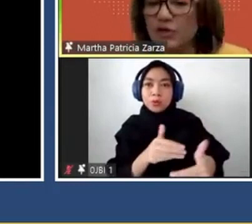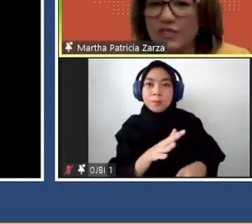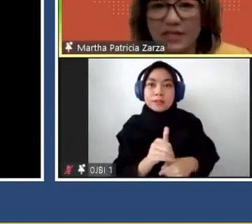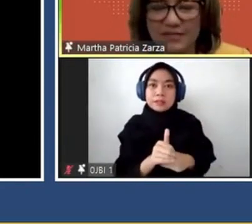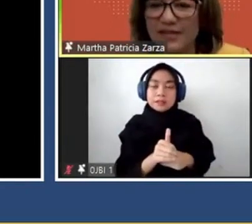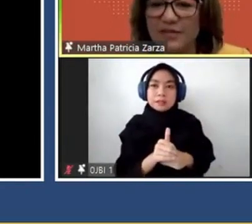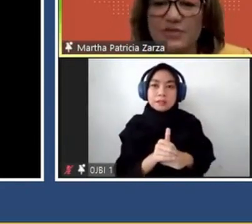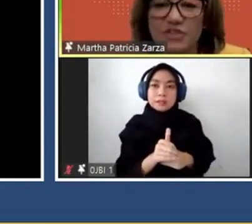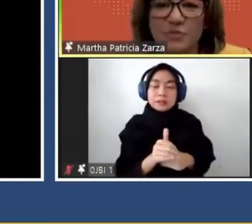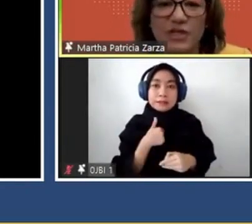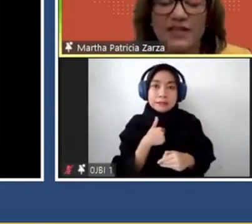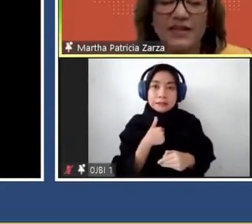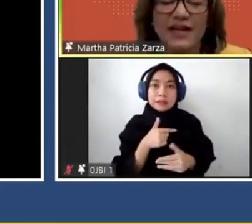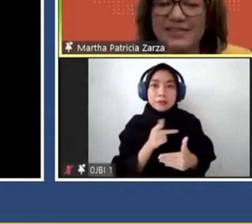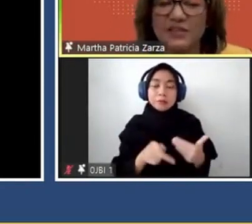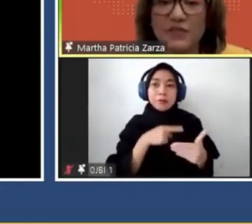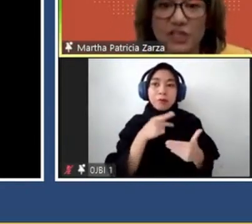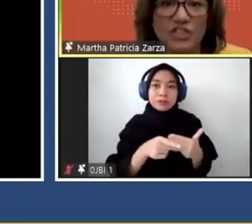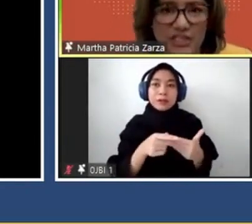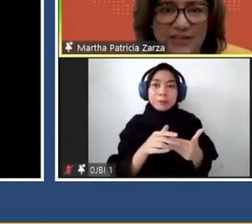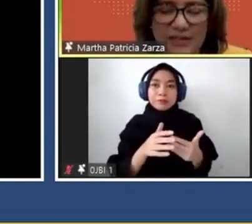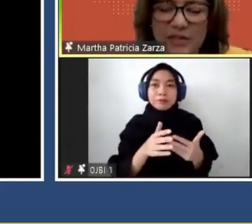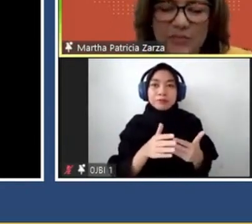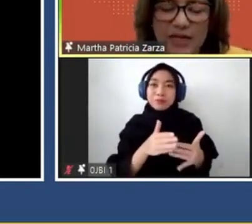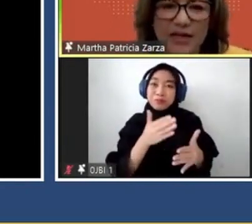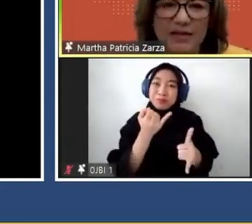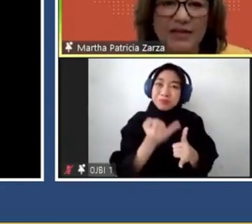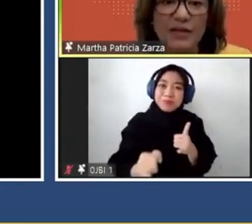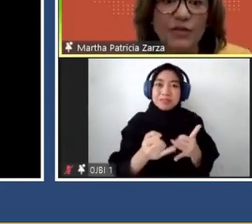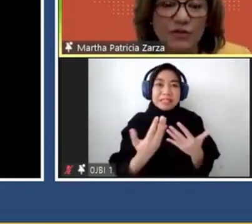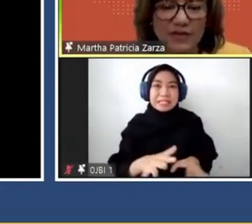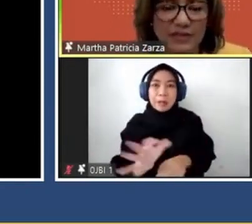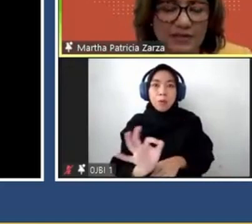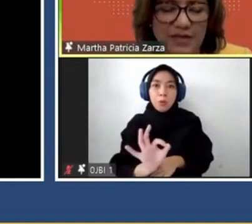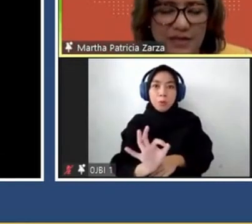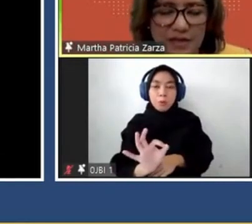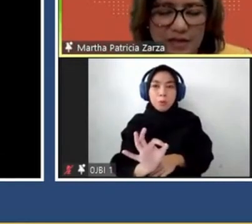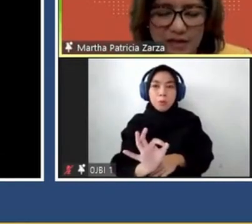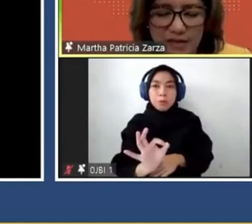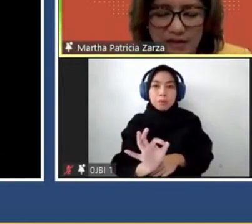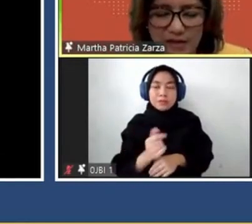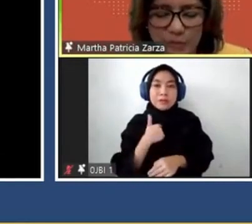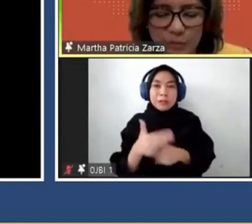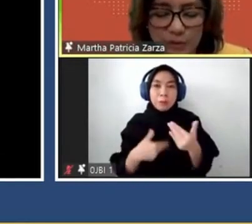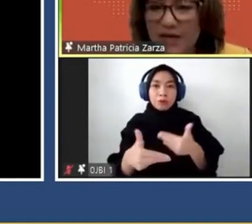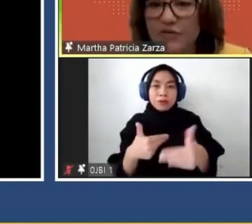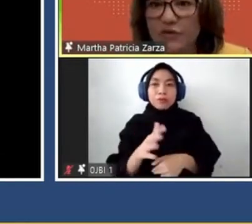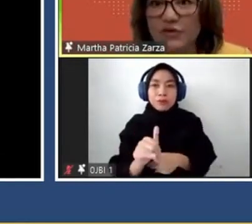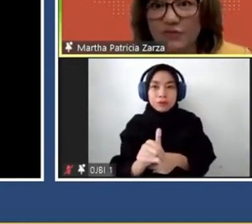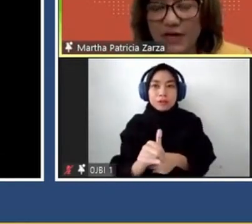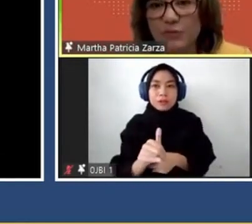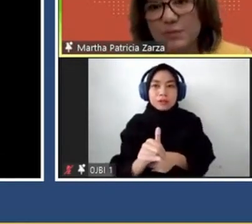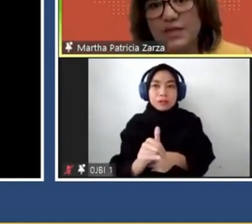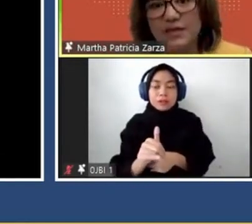a research project that hasn't finished yet. But I thought that what we have